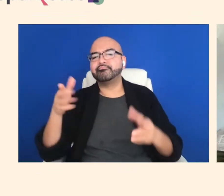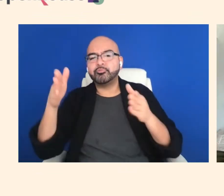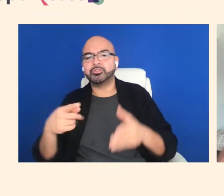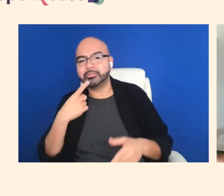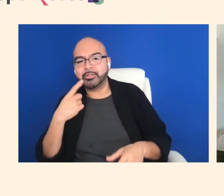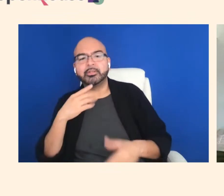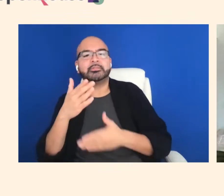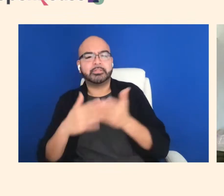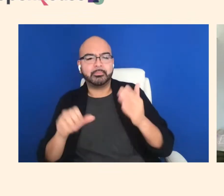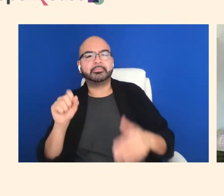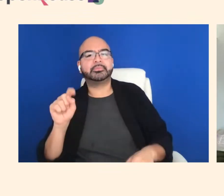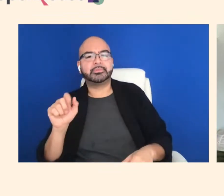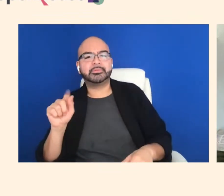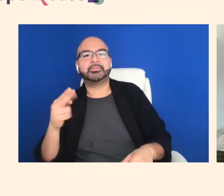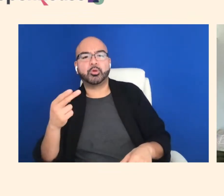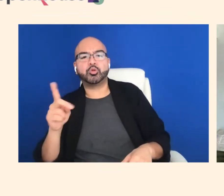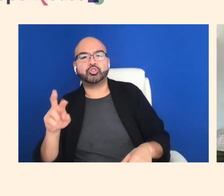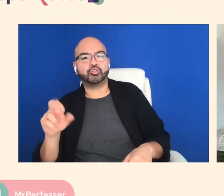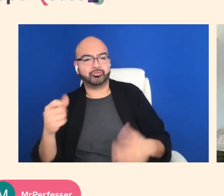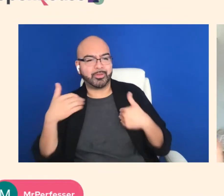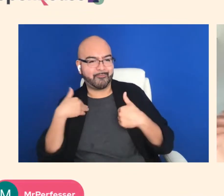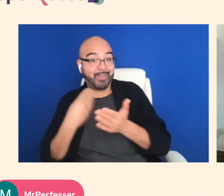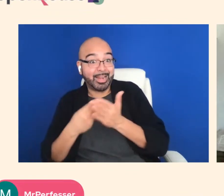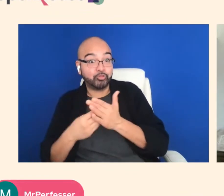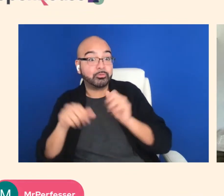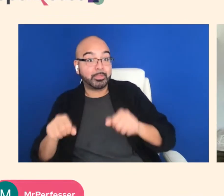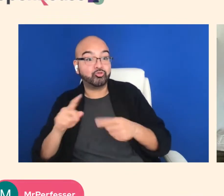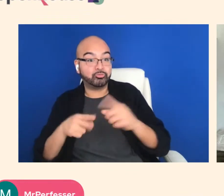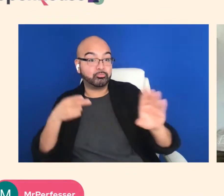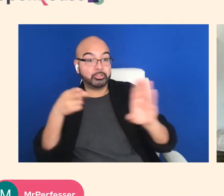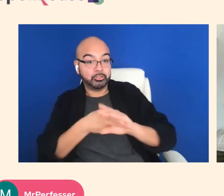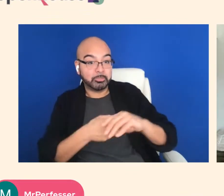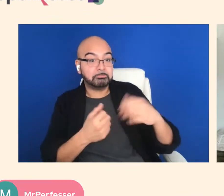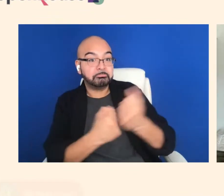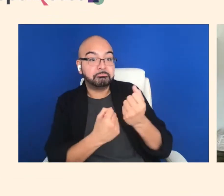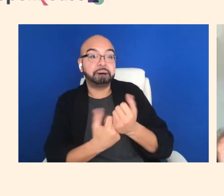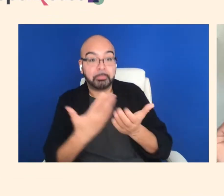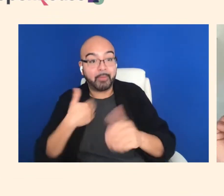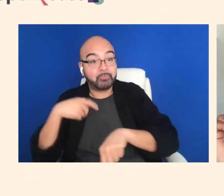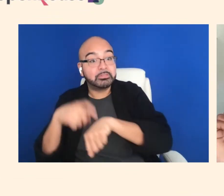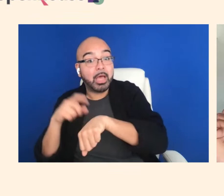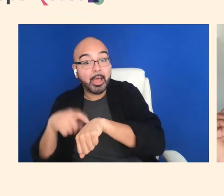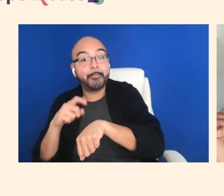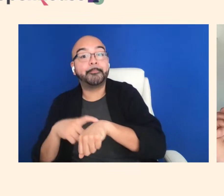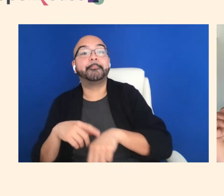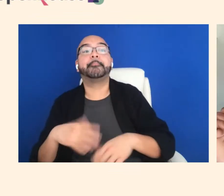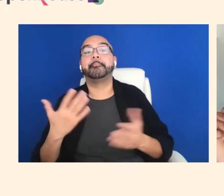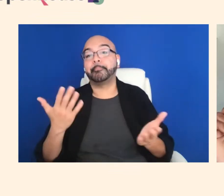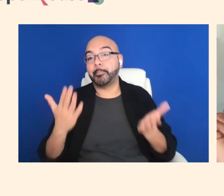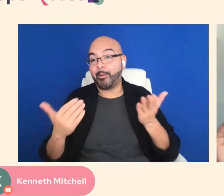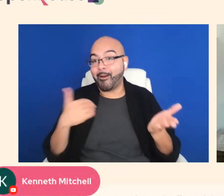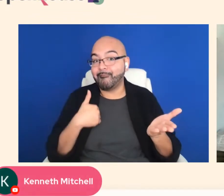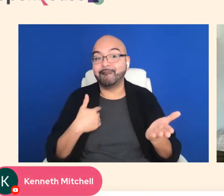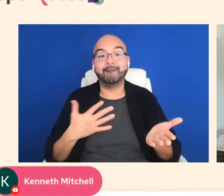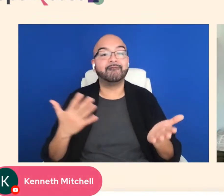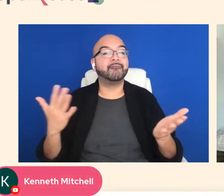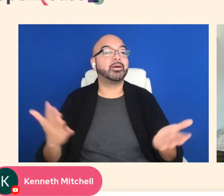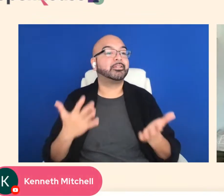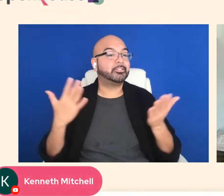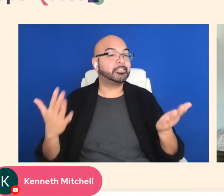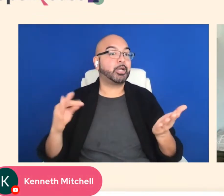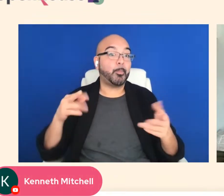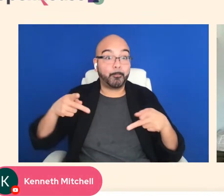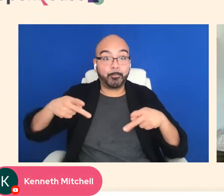have the financial capacity to participate, or maybe the time, or maybe the